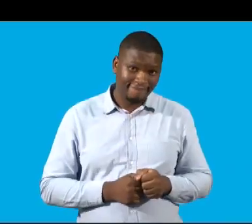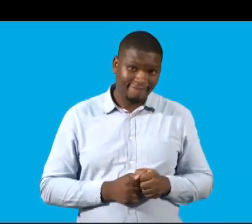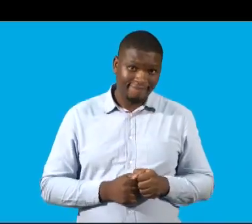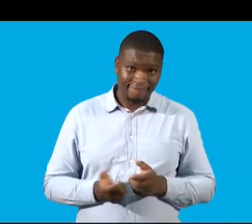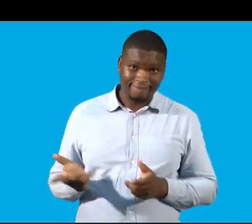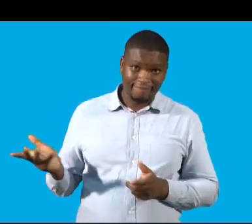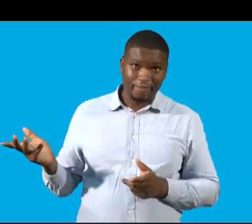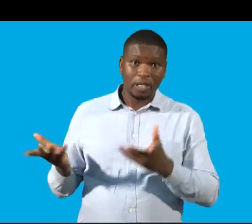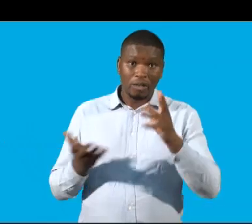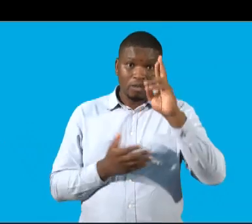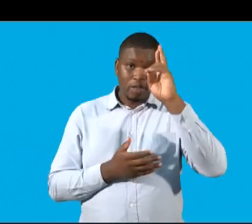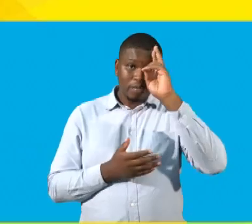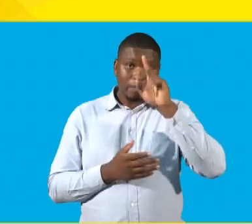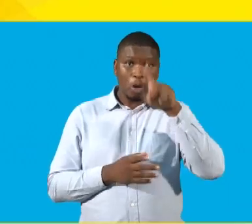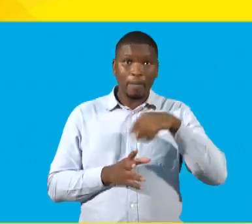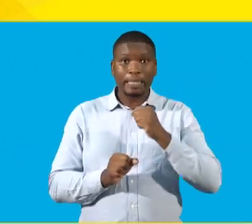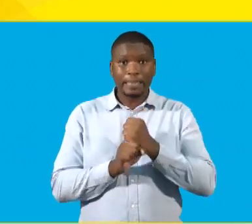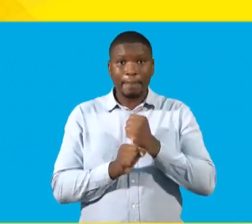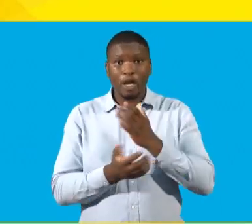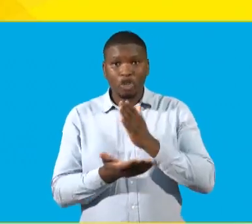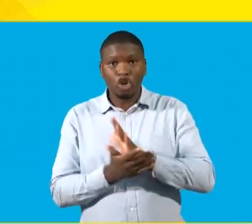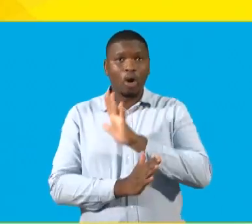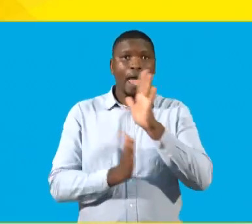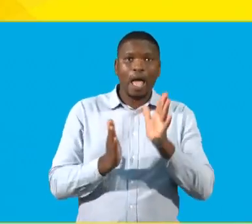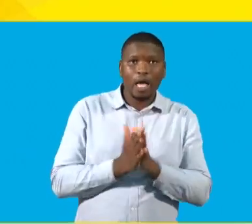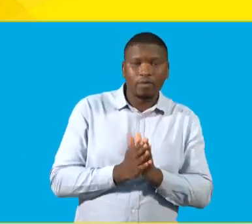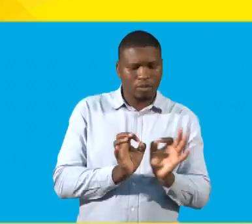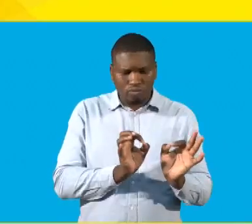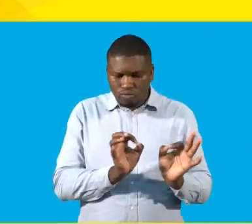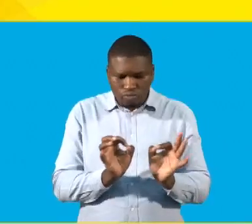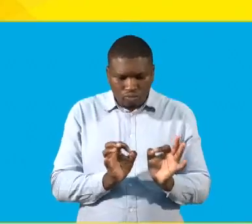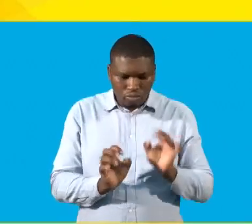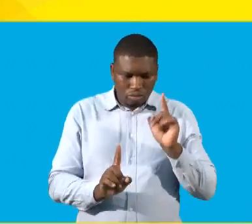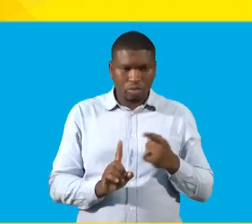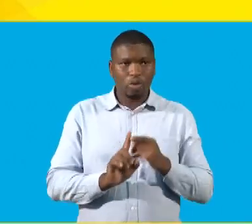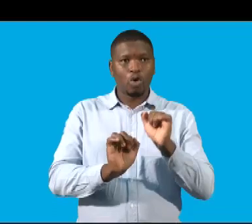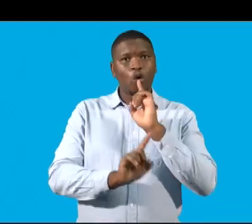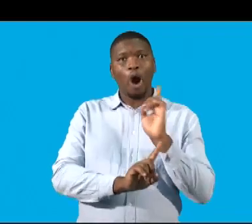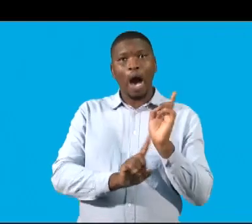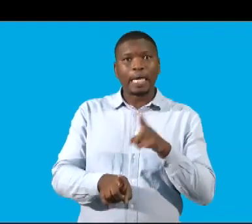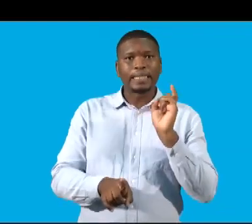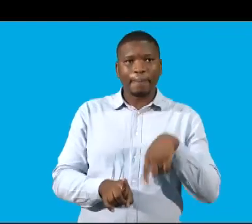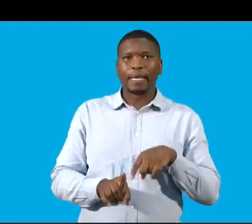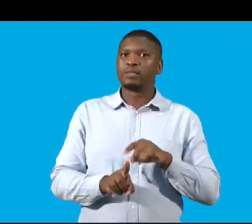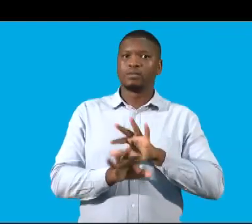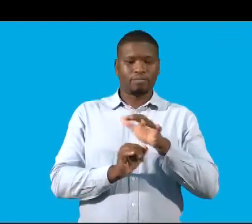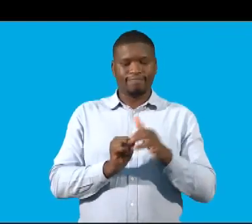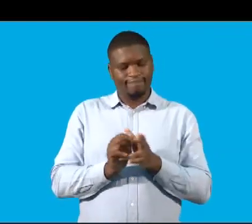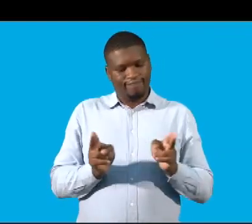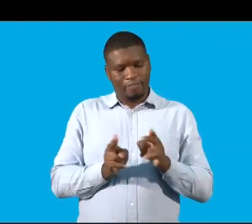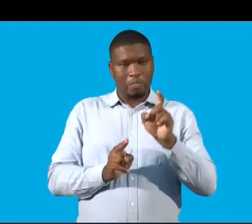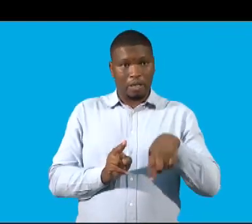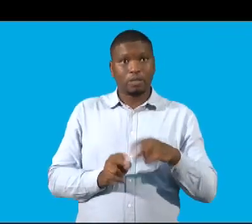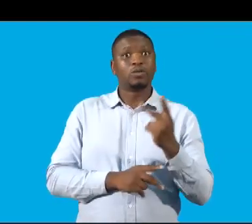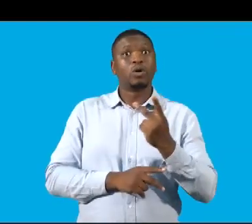280,814.47 . Now, remember, you need to make sure that you round off correctly. So that answer there is rounded